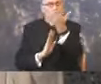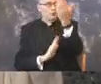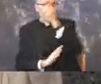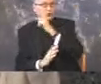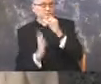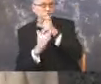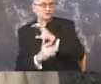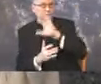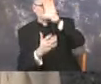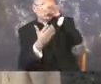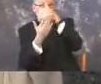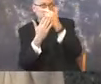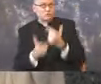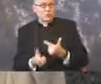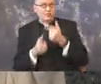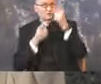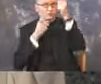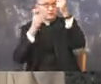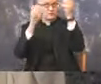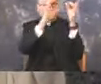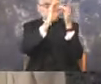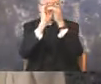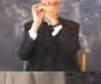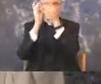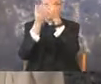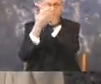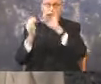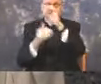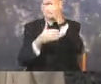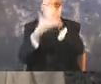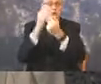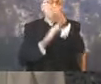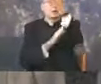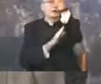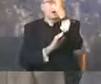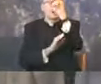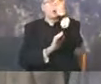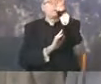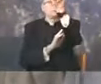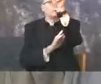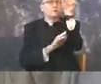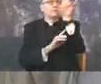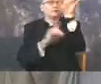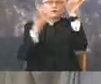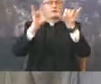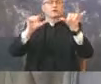unity of the Holy Spirit, one God, forever and ever.